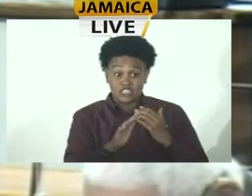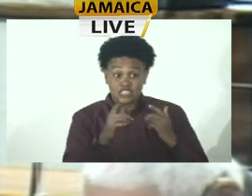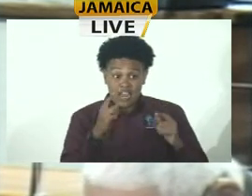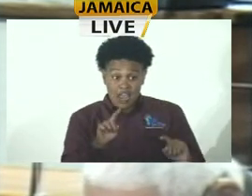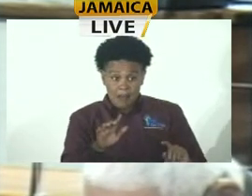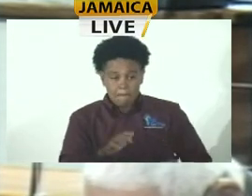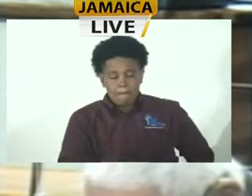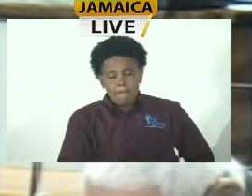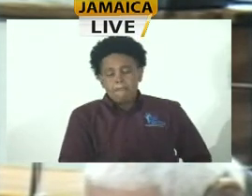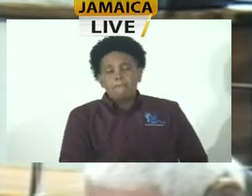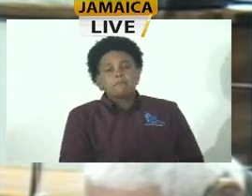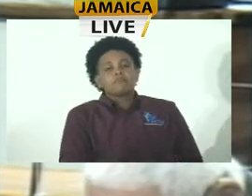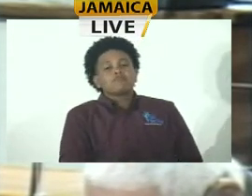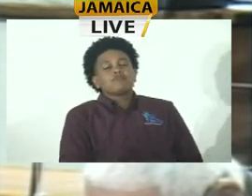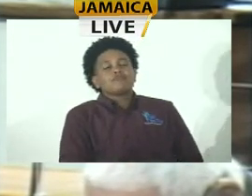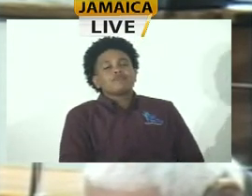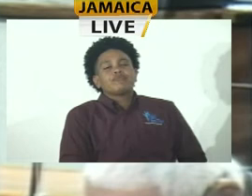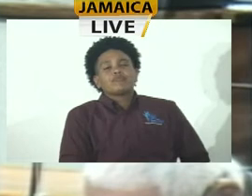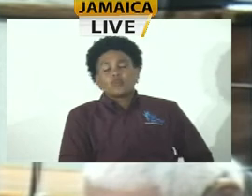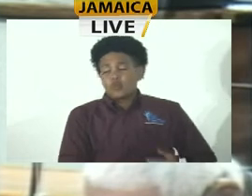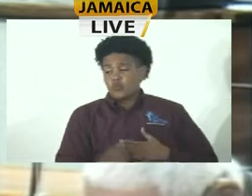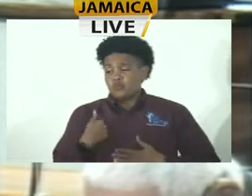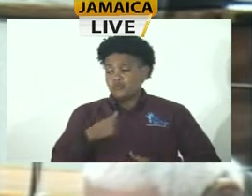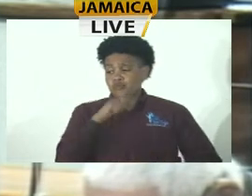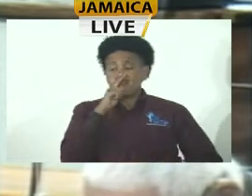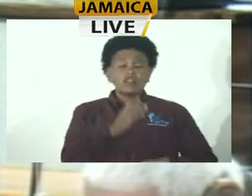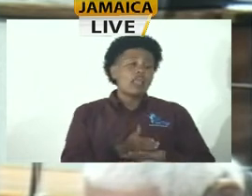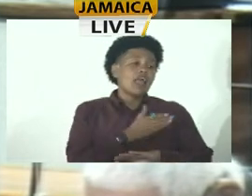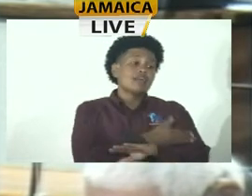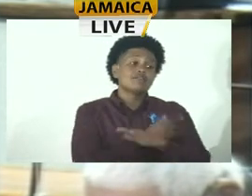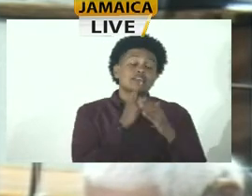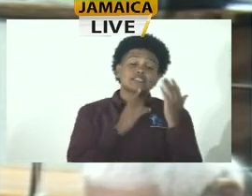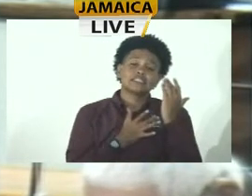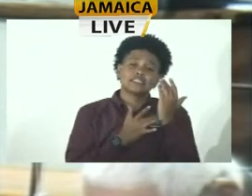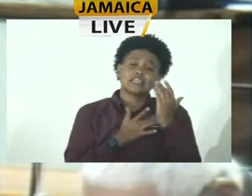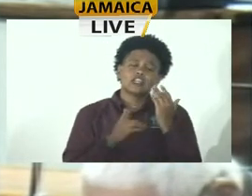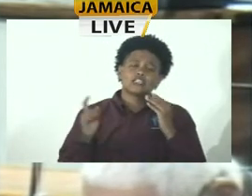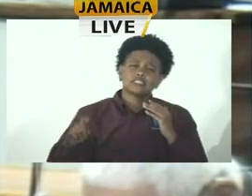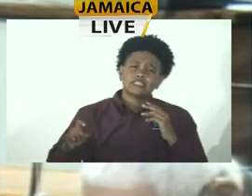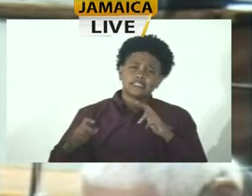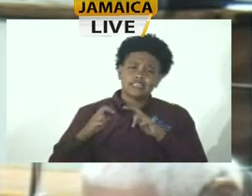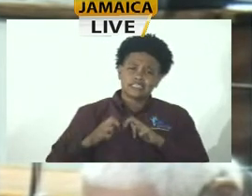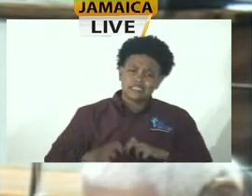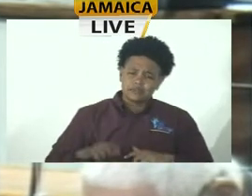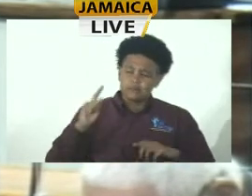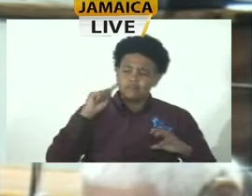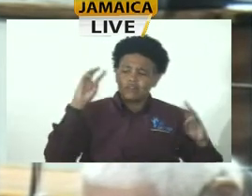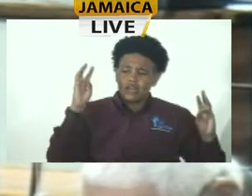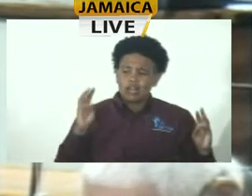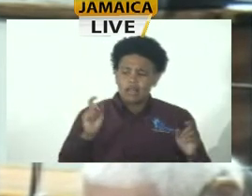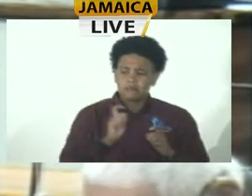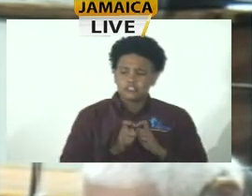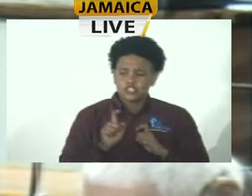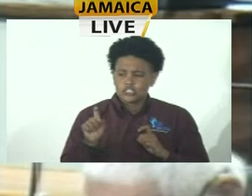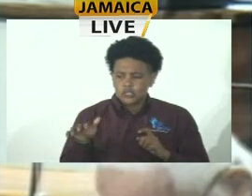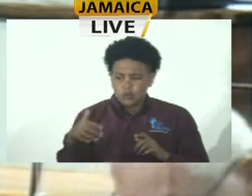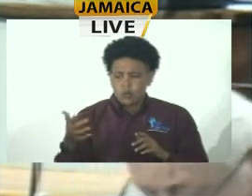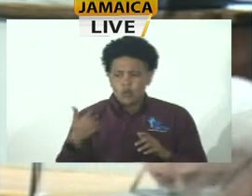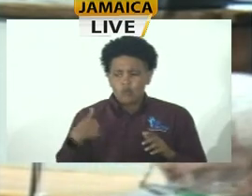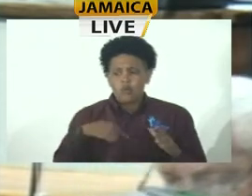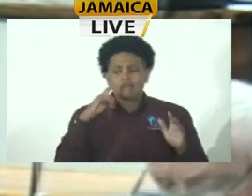speaker we have advanced a technology needs assessment for climate change we have